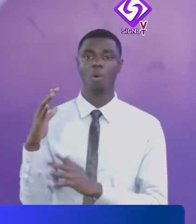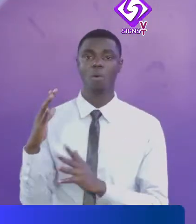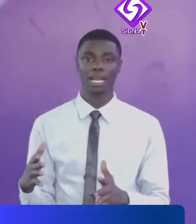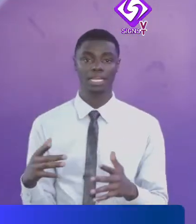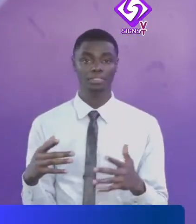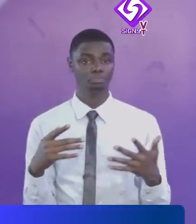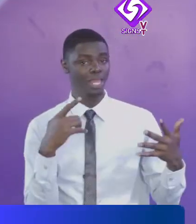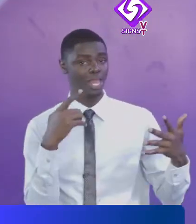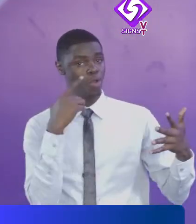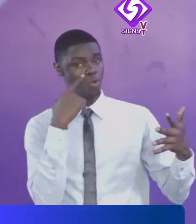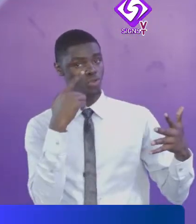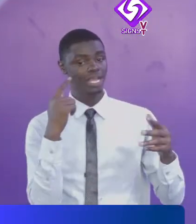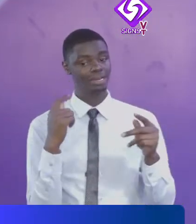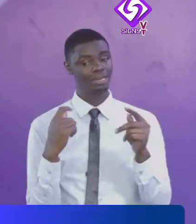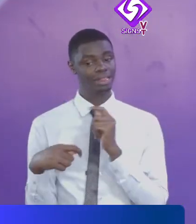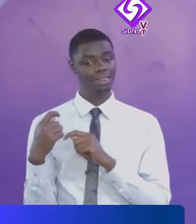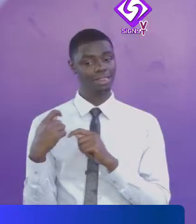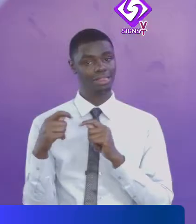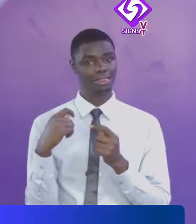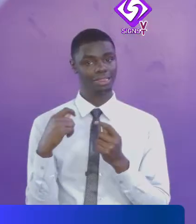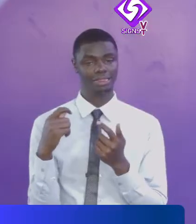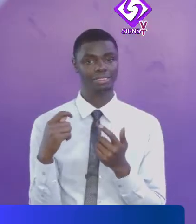at the traditional fund managers,